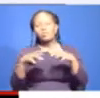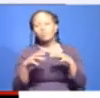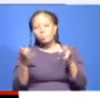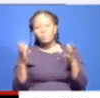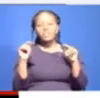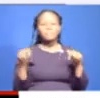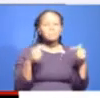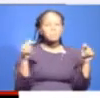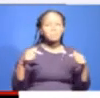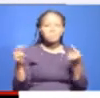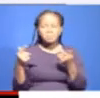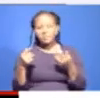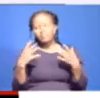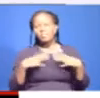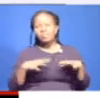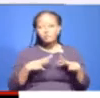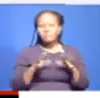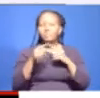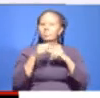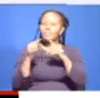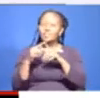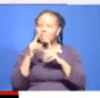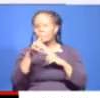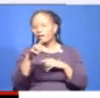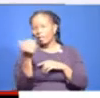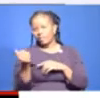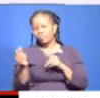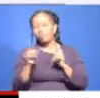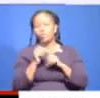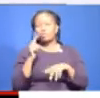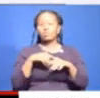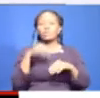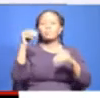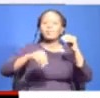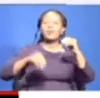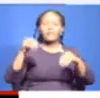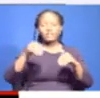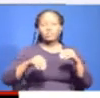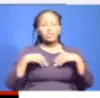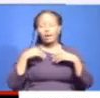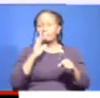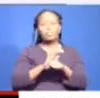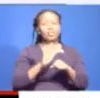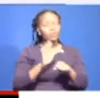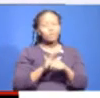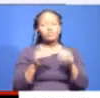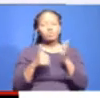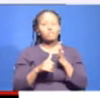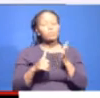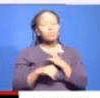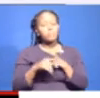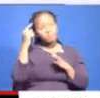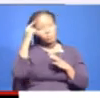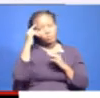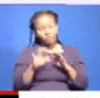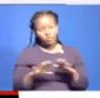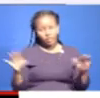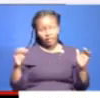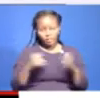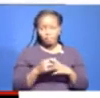And whenever we have elections also, we have a lot of problems over land. Since